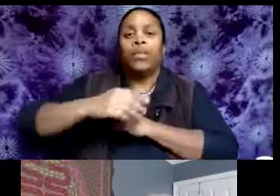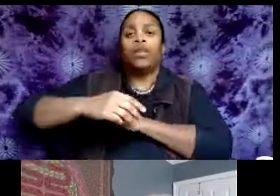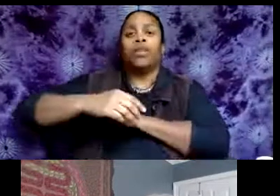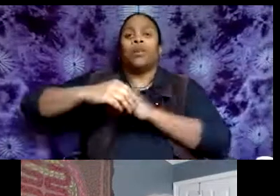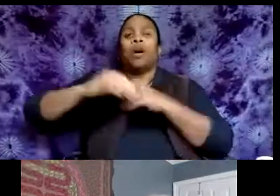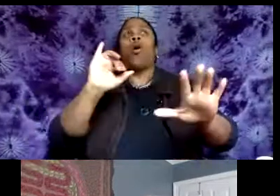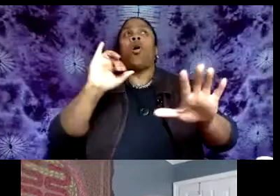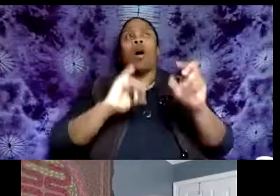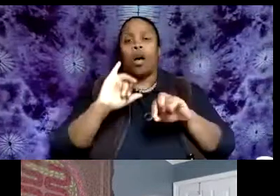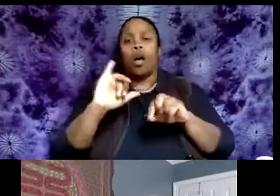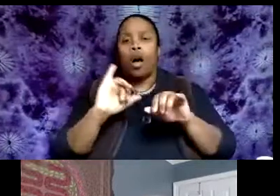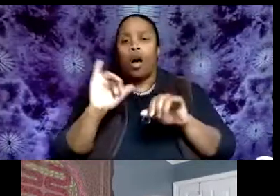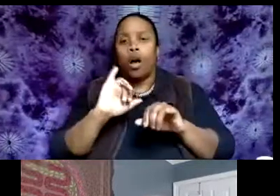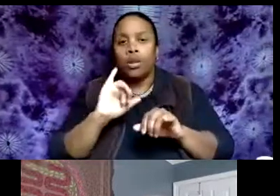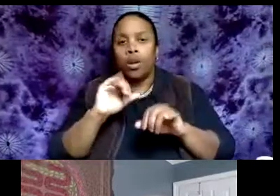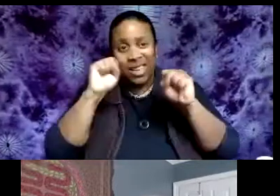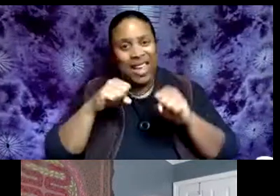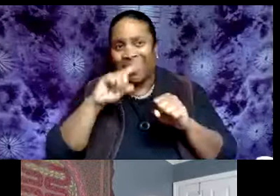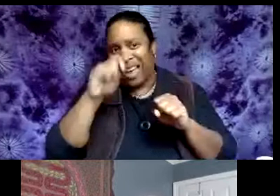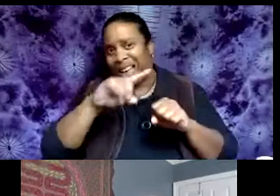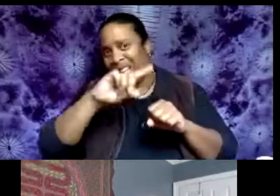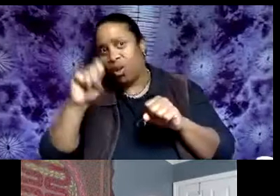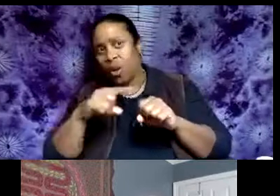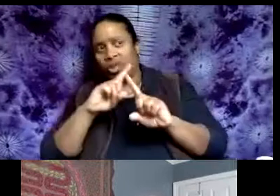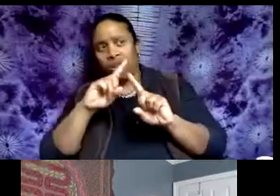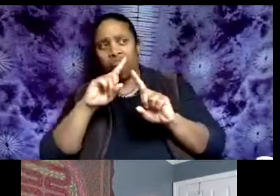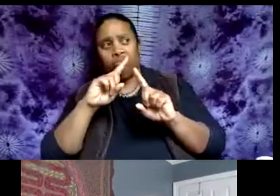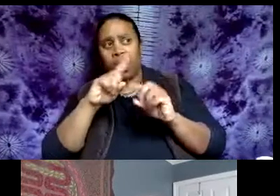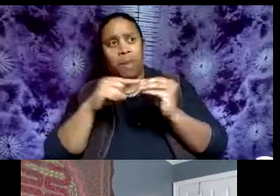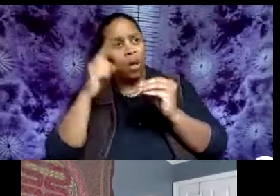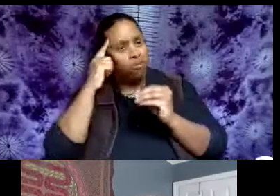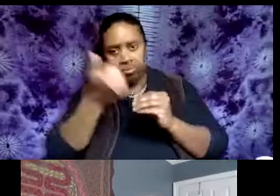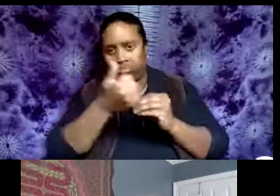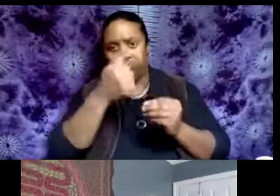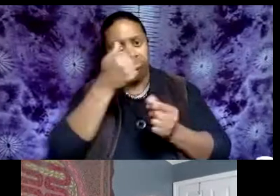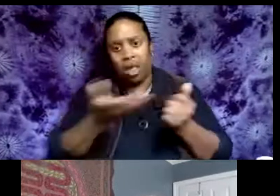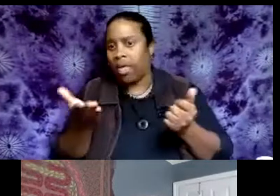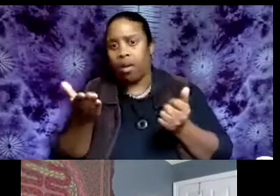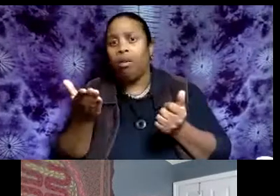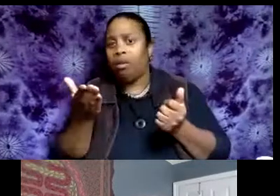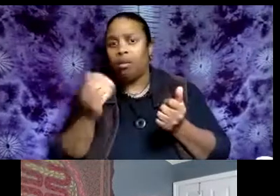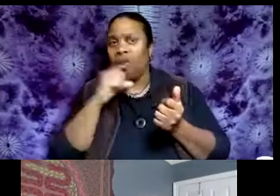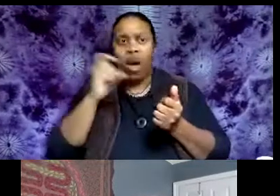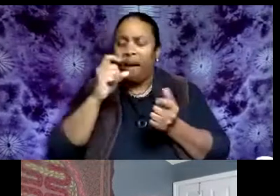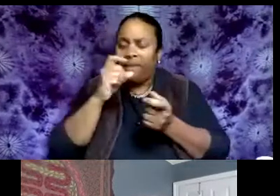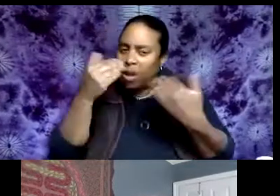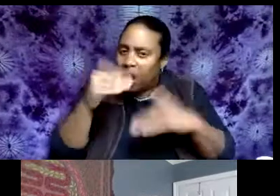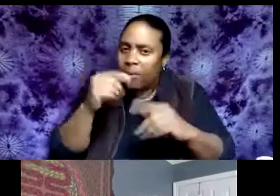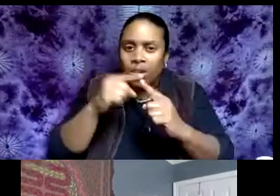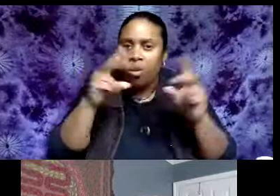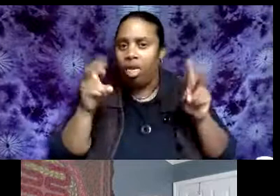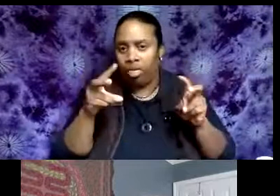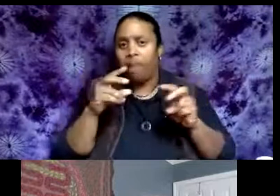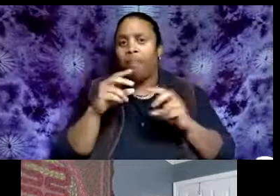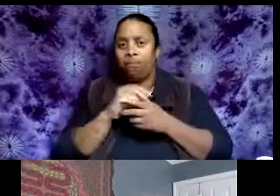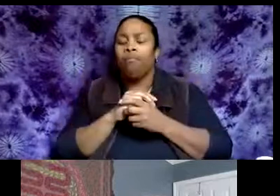actually ask a question about anything. I think that you heard from the diversity on the panel, just the range of modalities we work with, and we answer questions